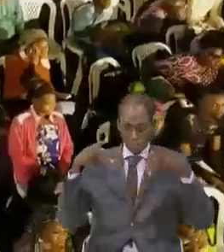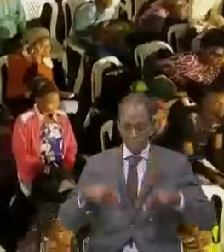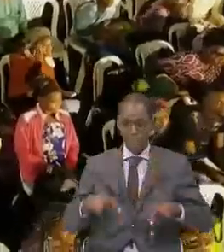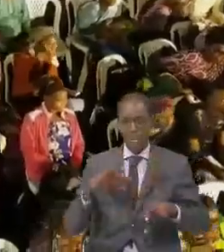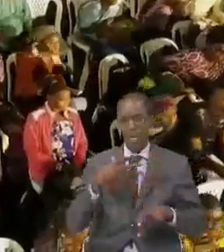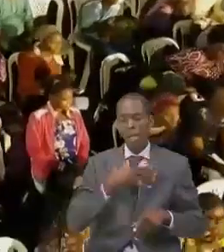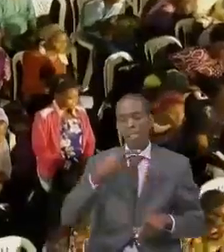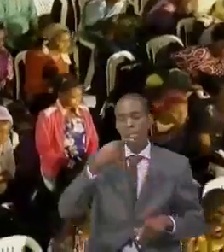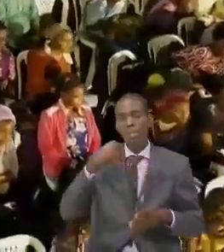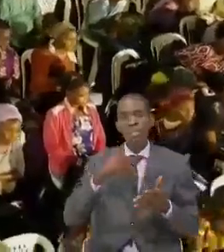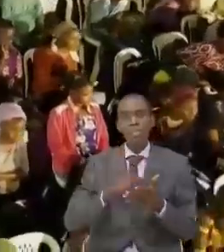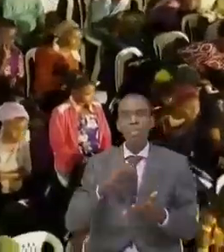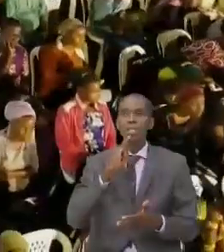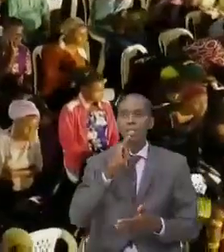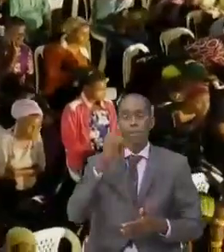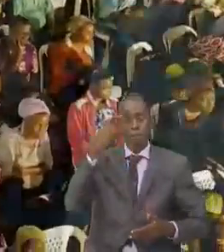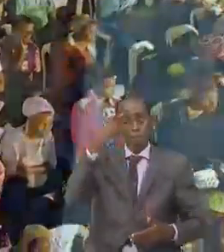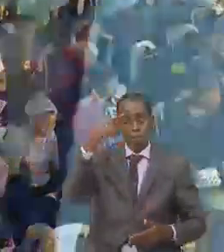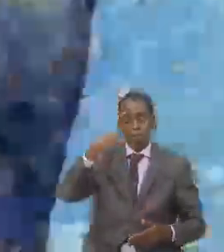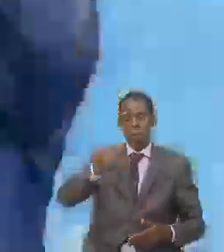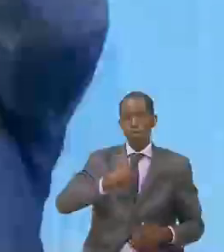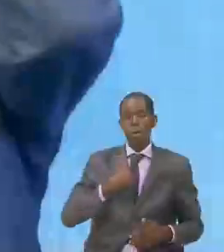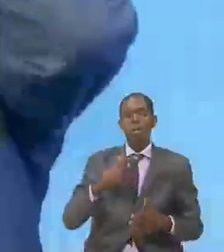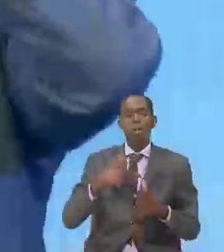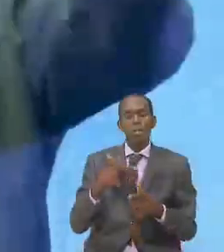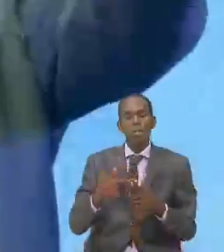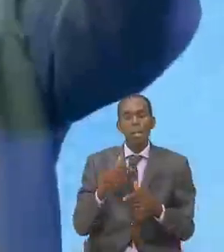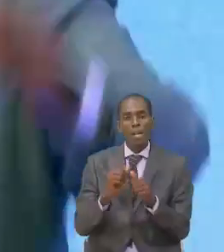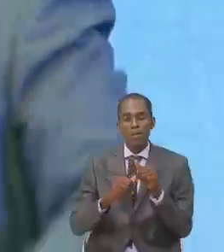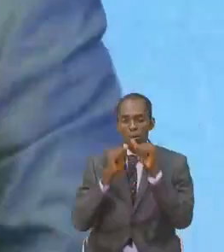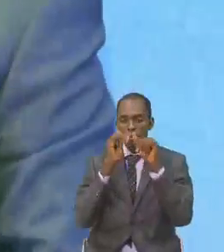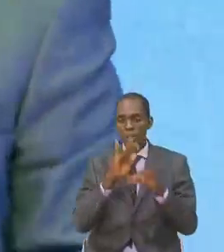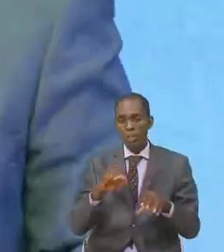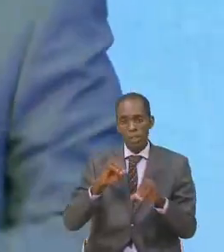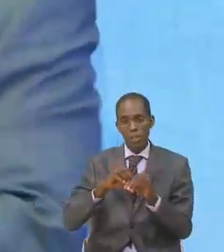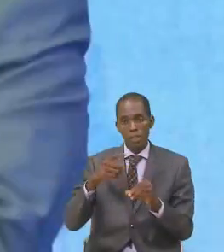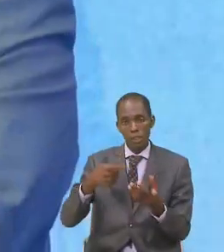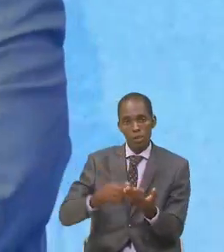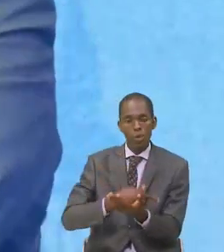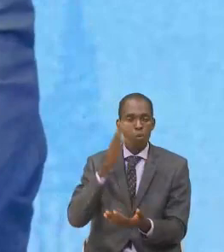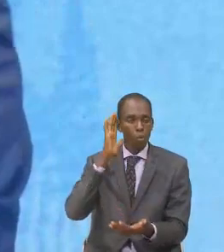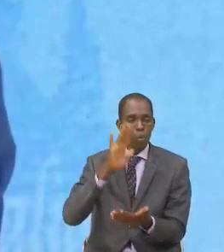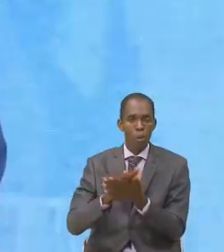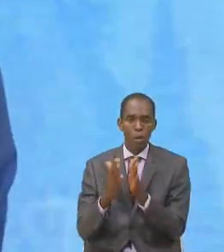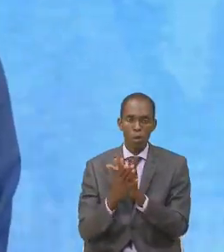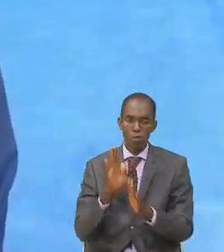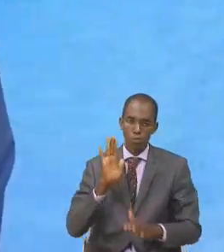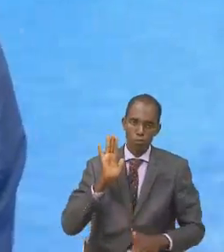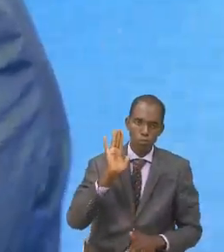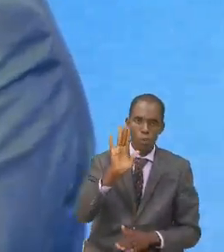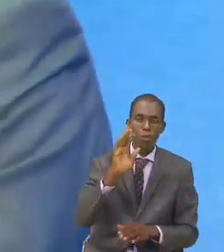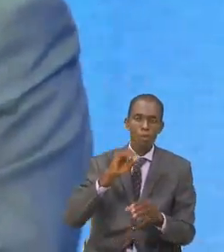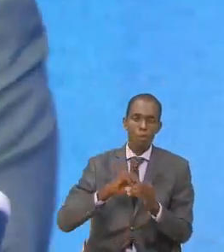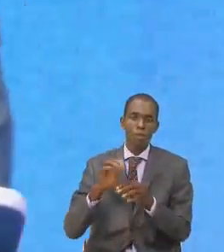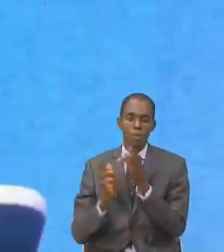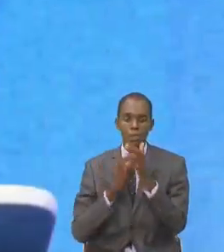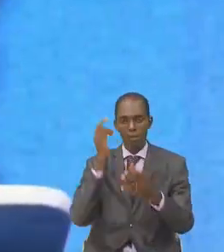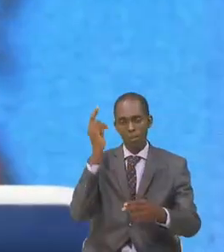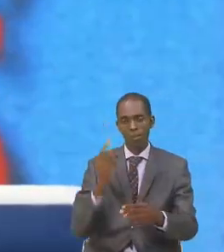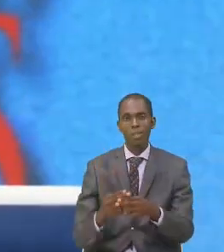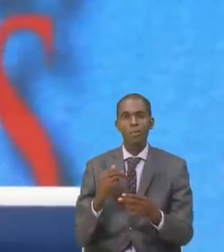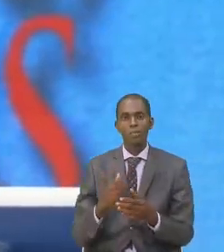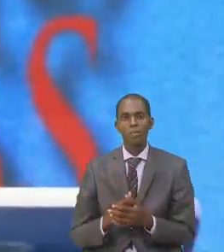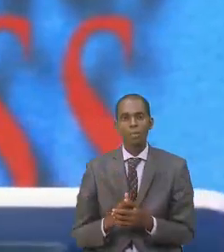that gospel. And say, it is for me. And every blessing in the gospel will